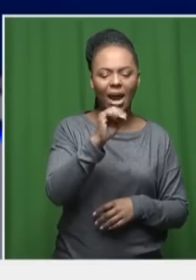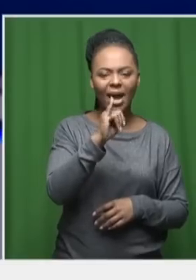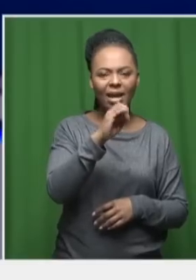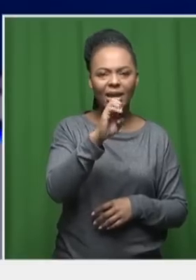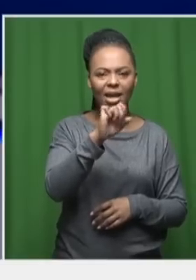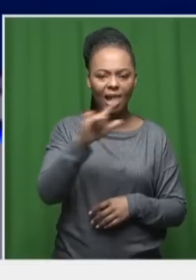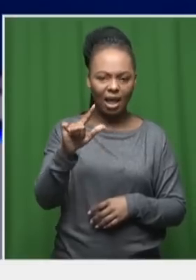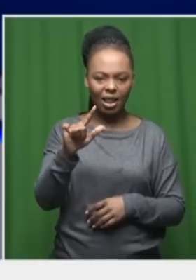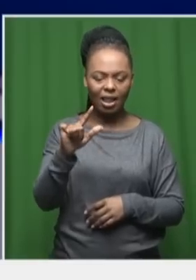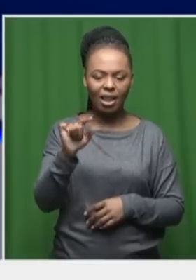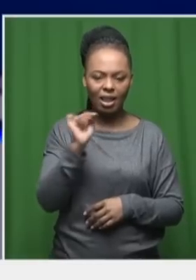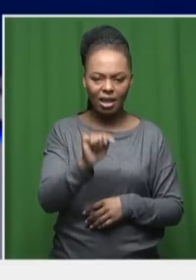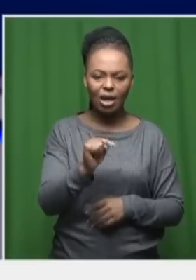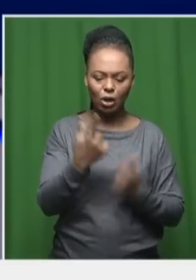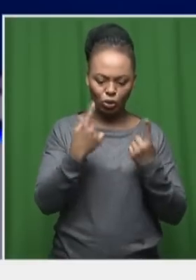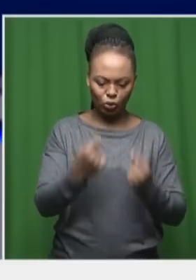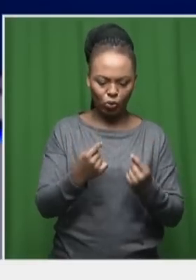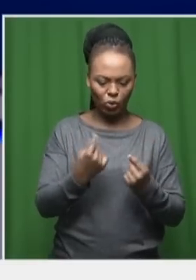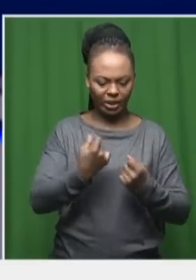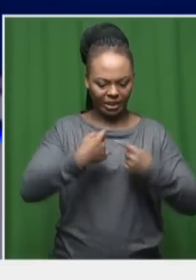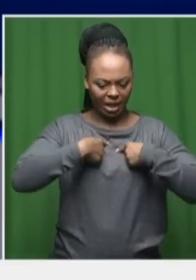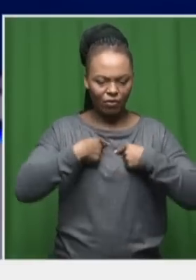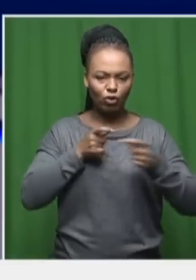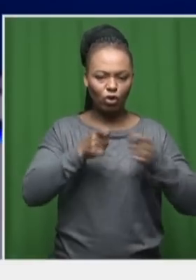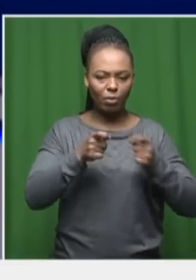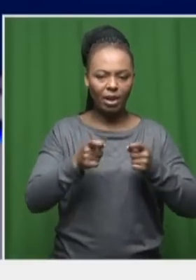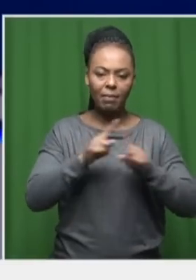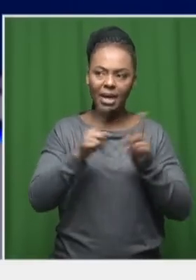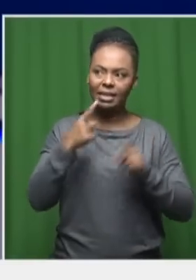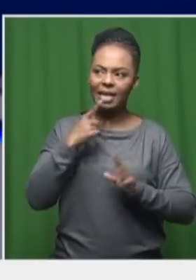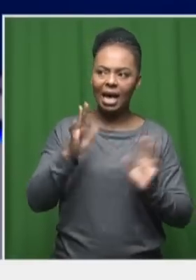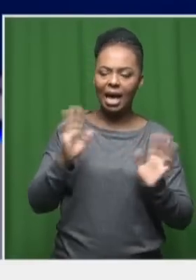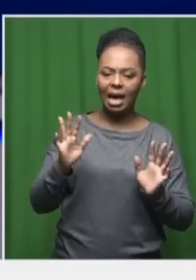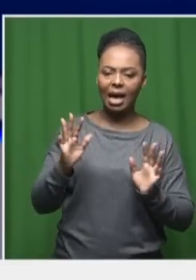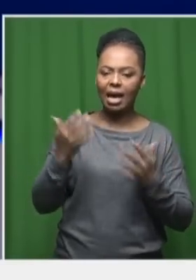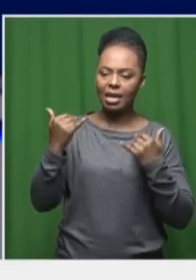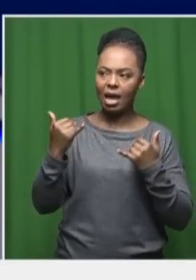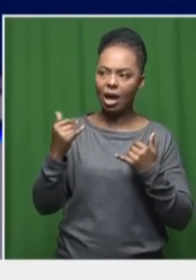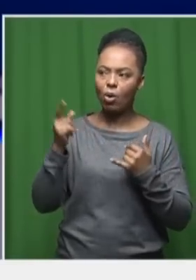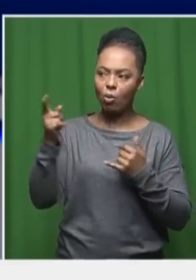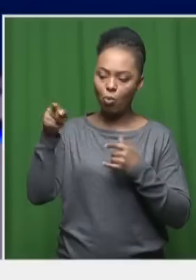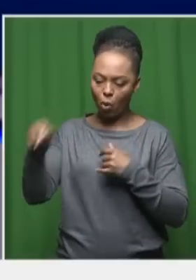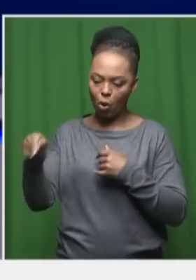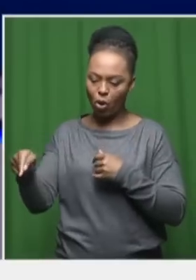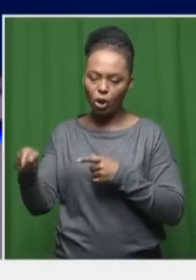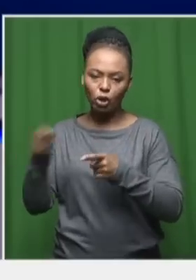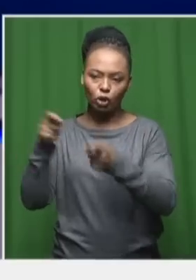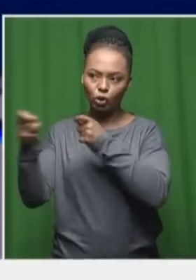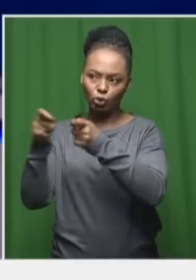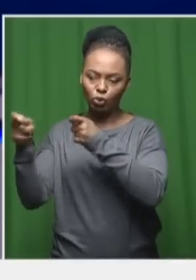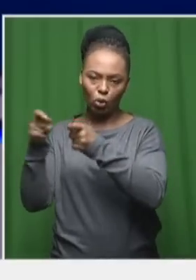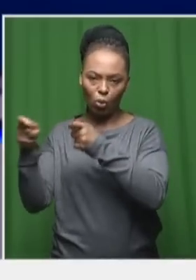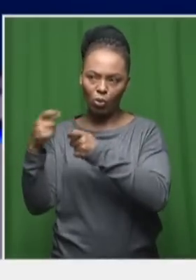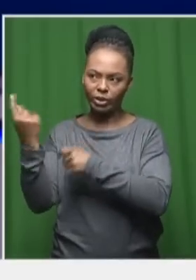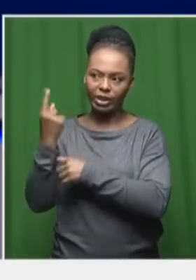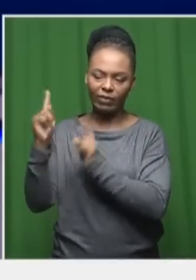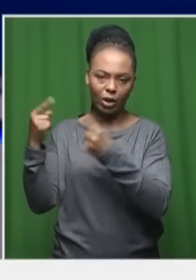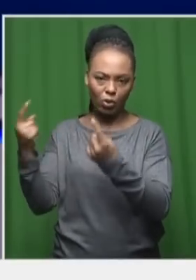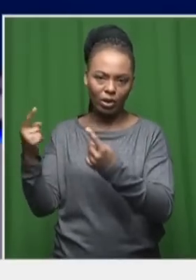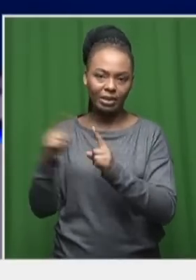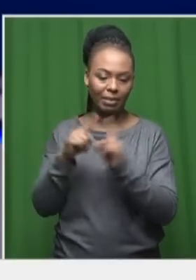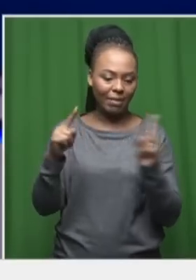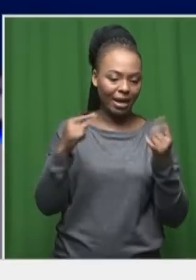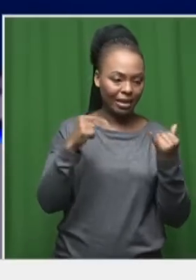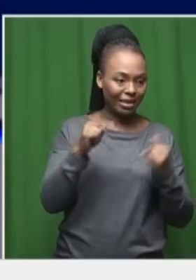actually quite the norm for their politicians that they have to do it for themselves. Because as you said, it's a privilege to serve your country. And again,